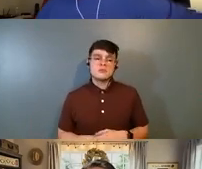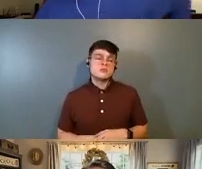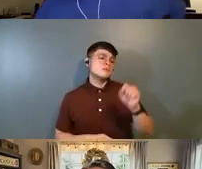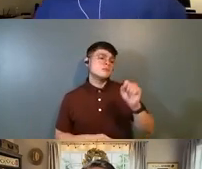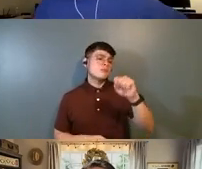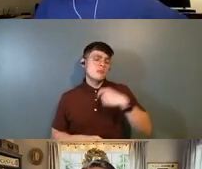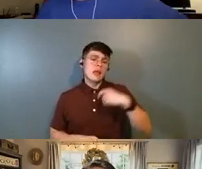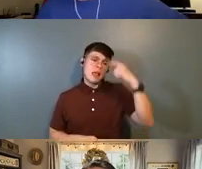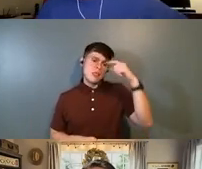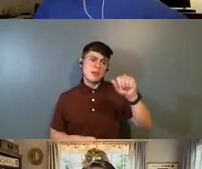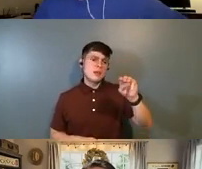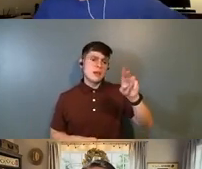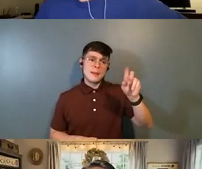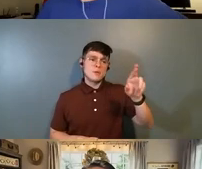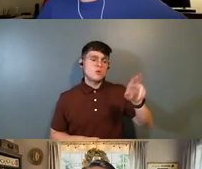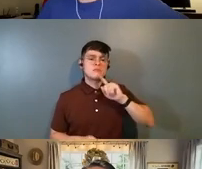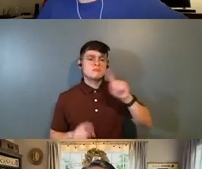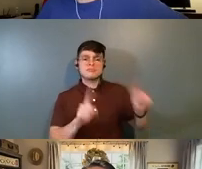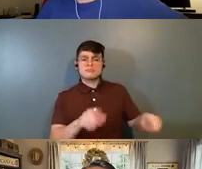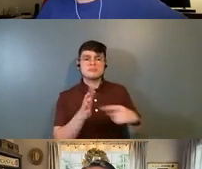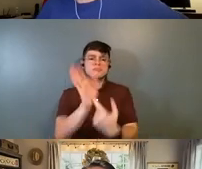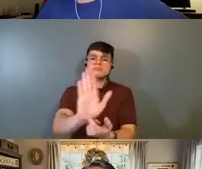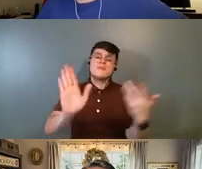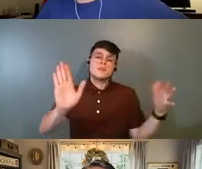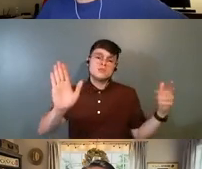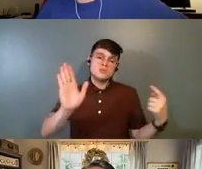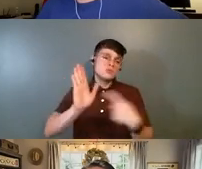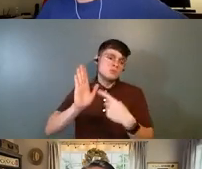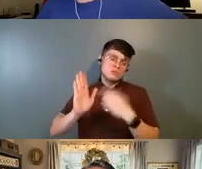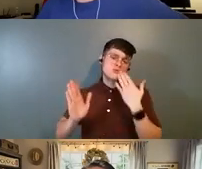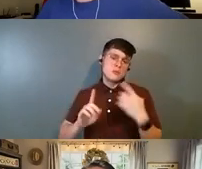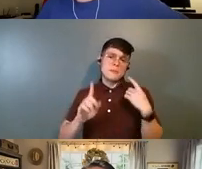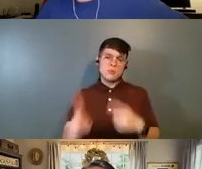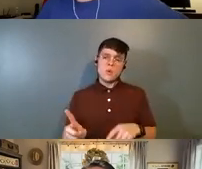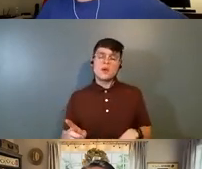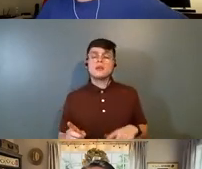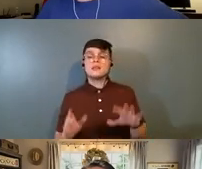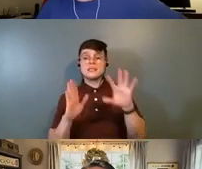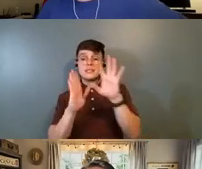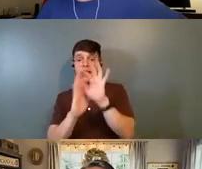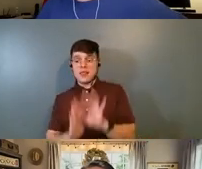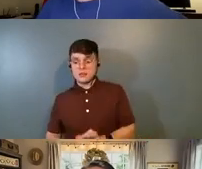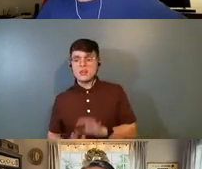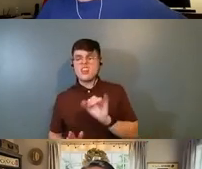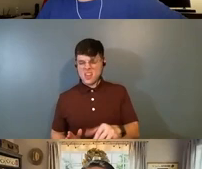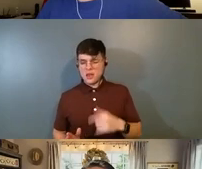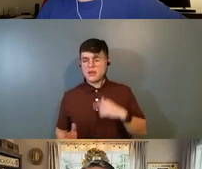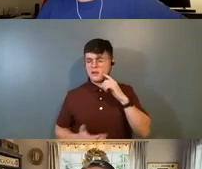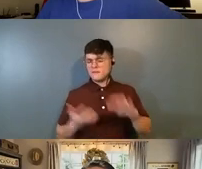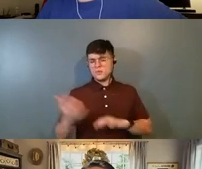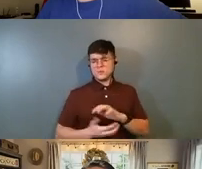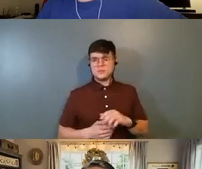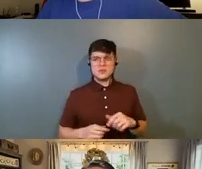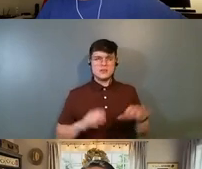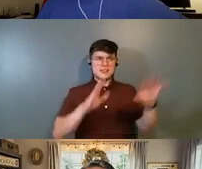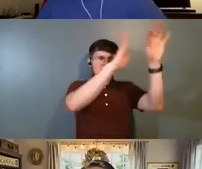think, Amber, you called out having the selections. That did confuse me. Like, there were selections at the top,